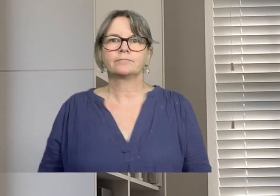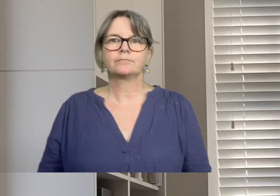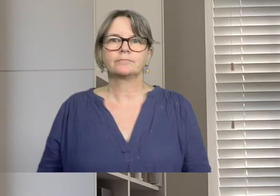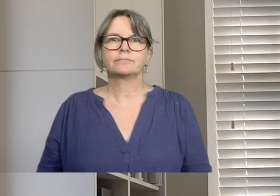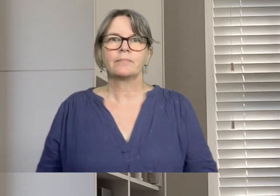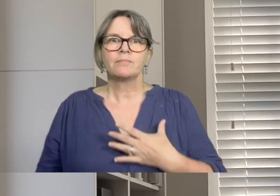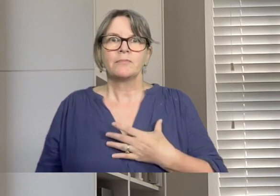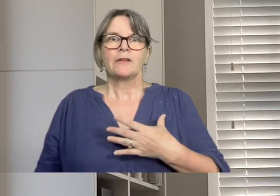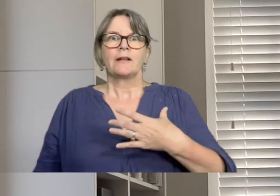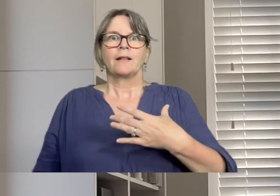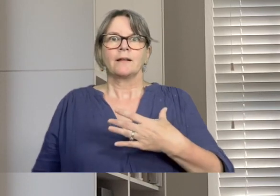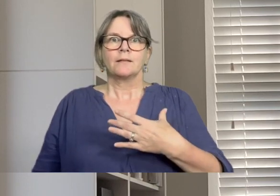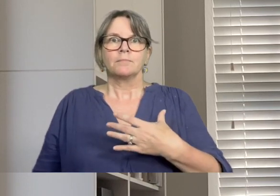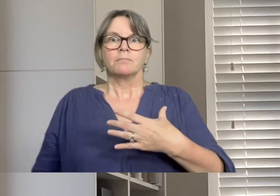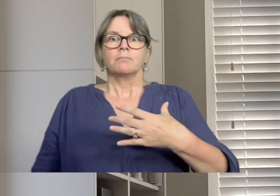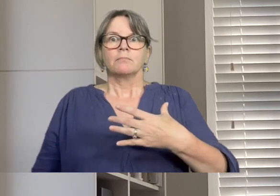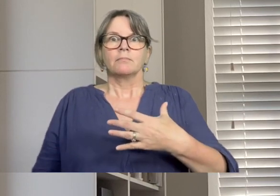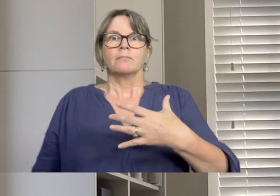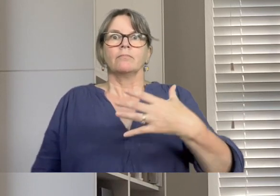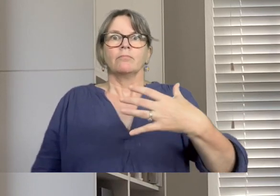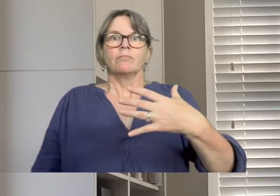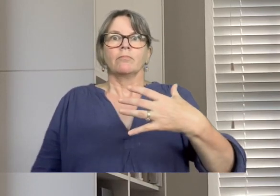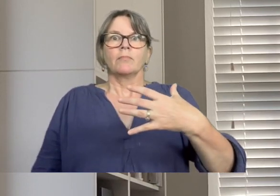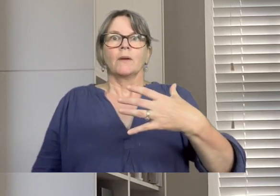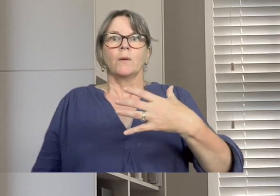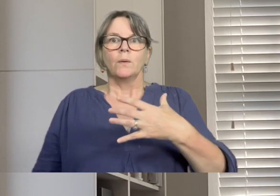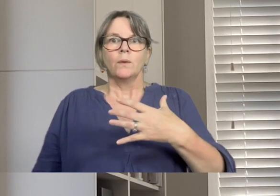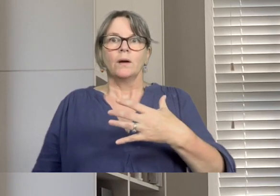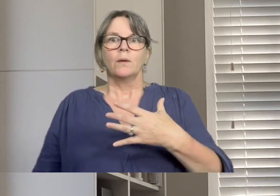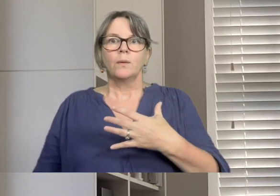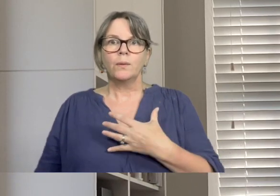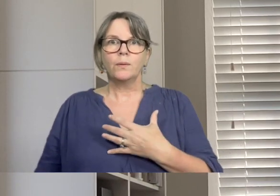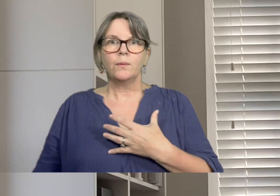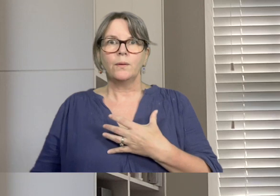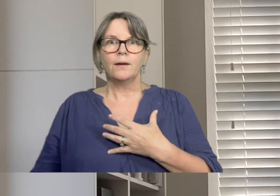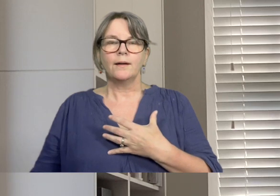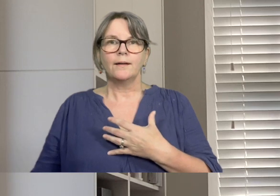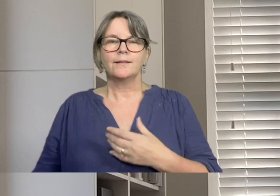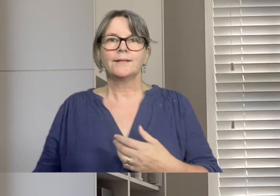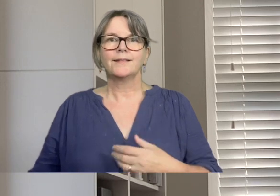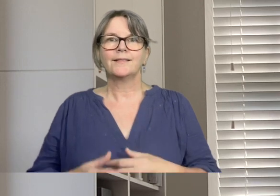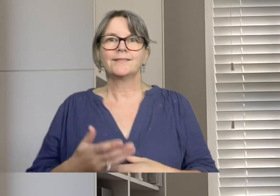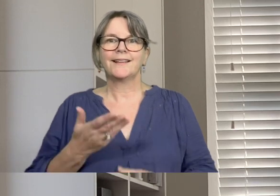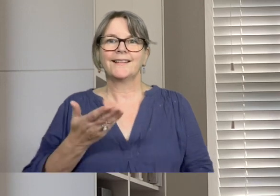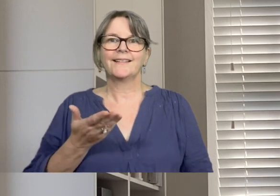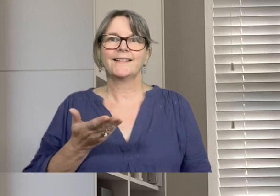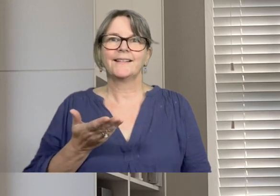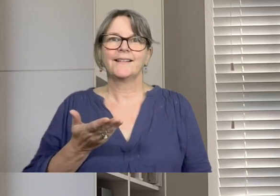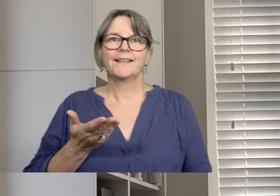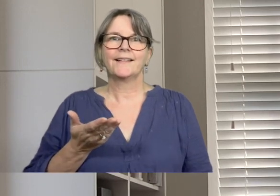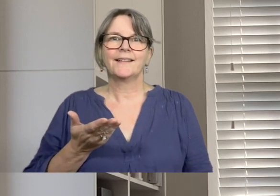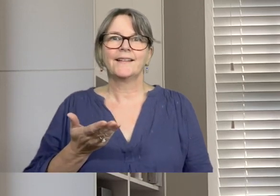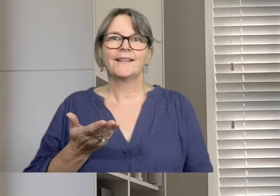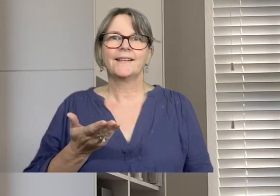breath in, we breathe in back. And 2.